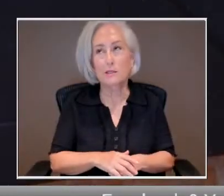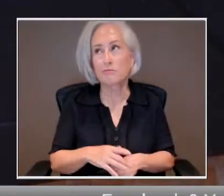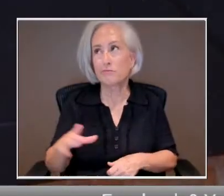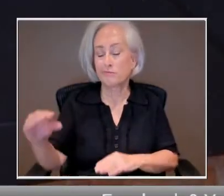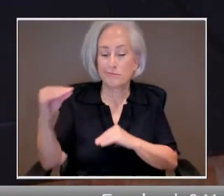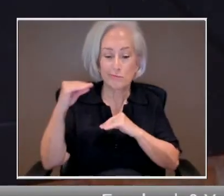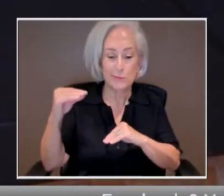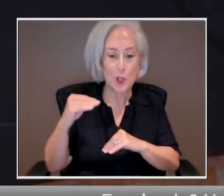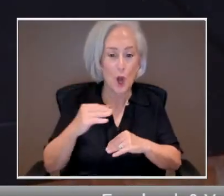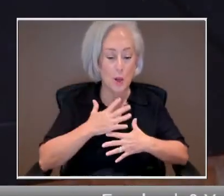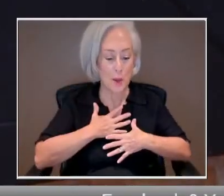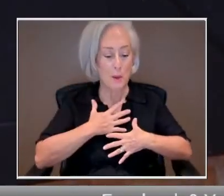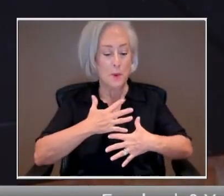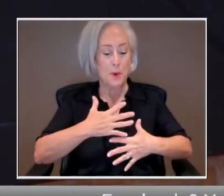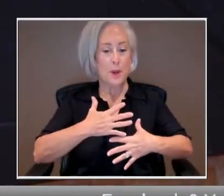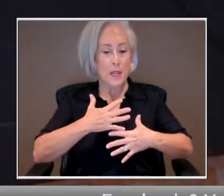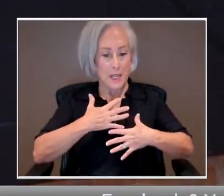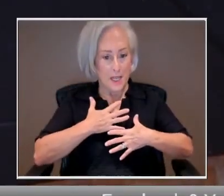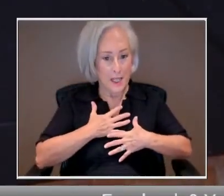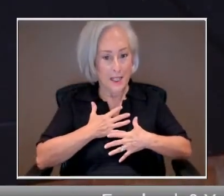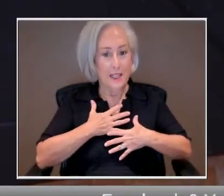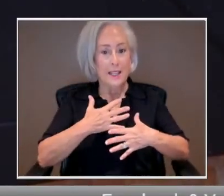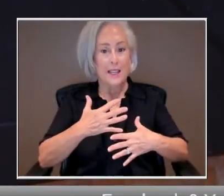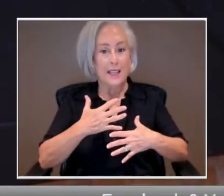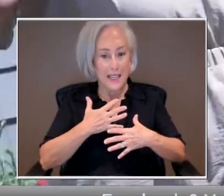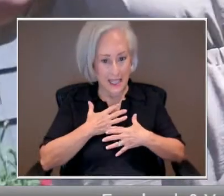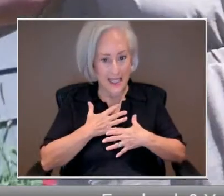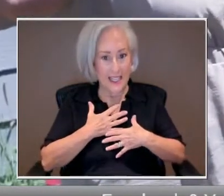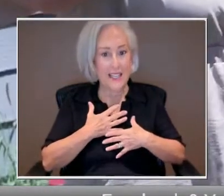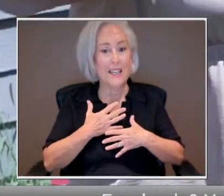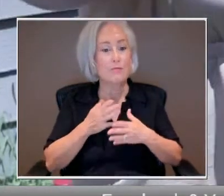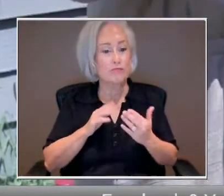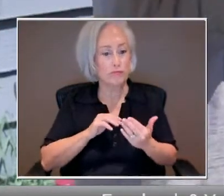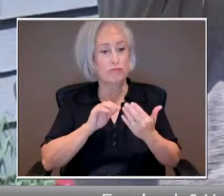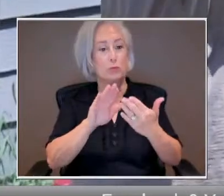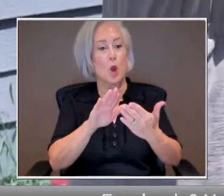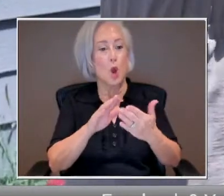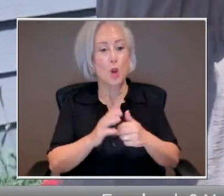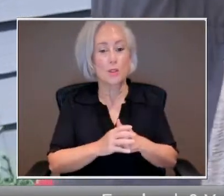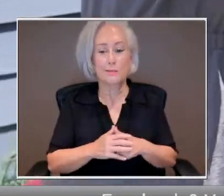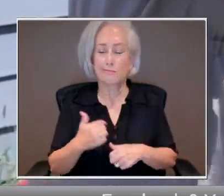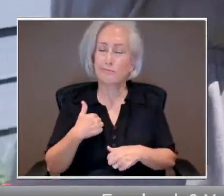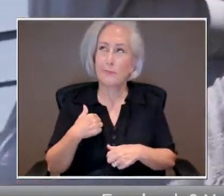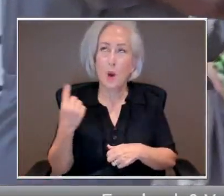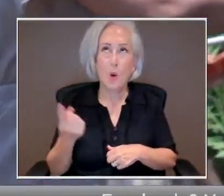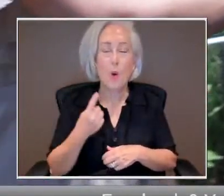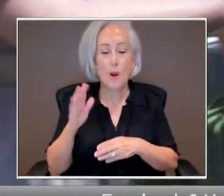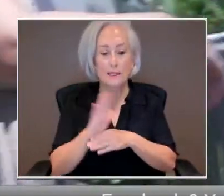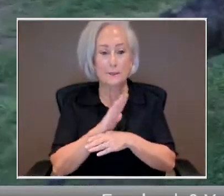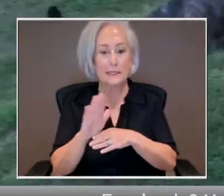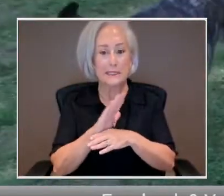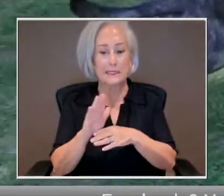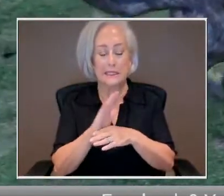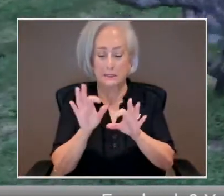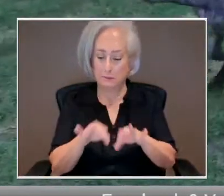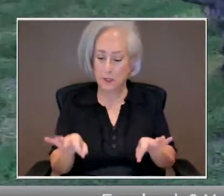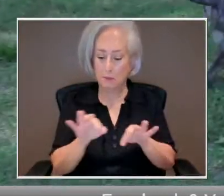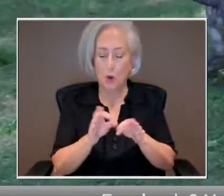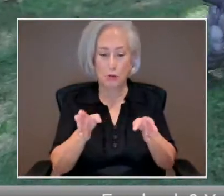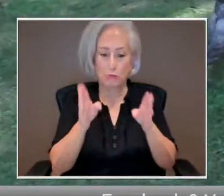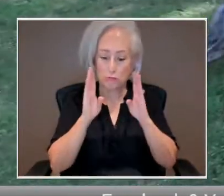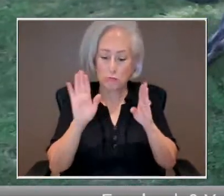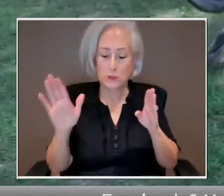important because, especially for someone like me who constantly is busy, so it's very important to listen to your body and pay attention,